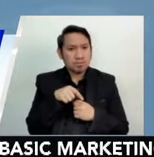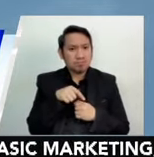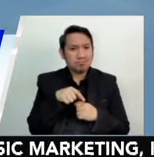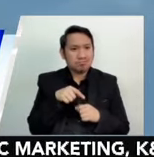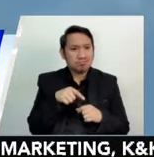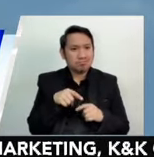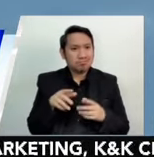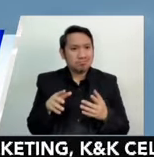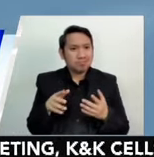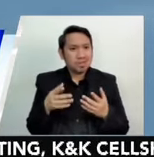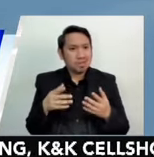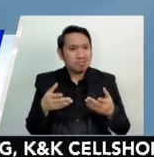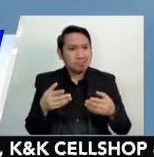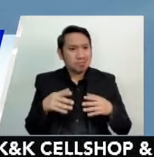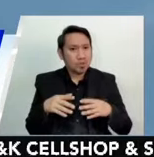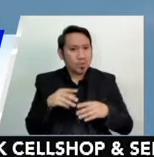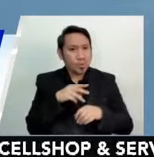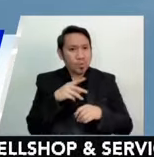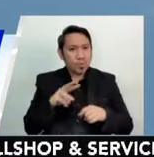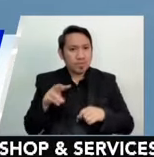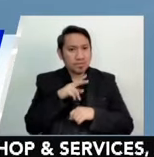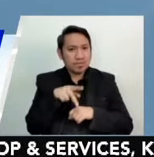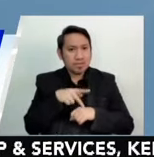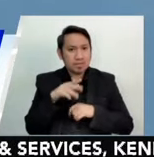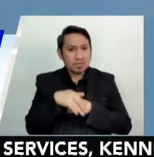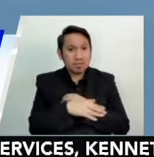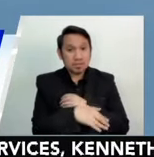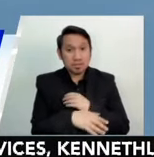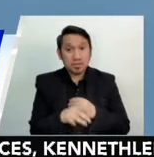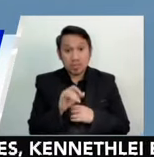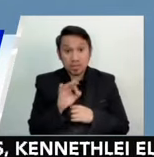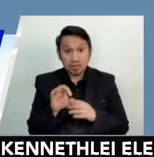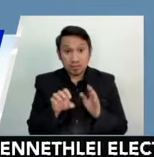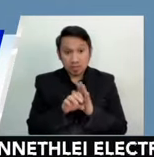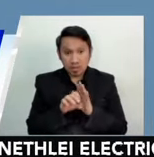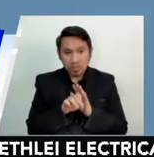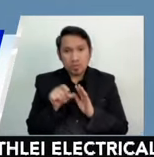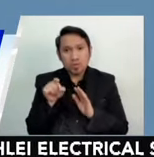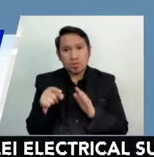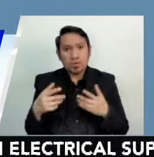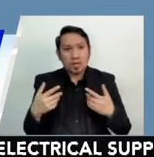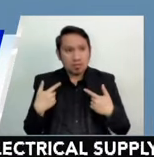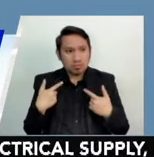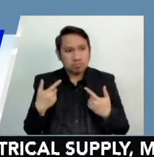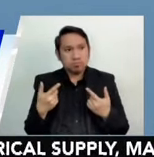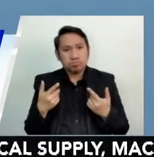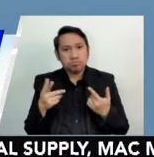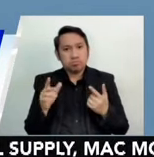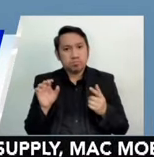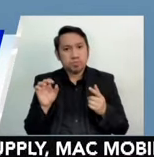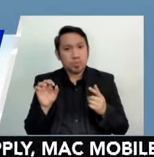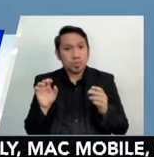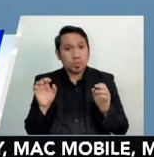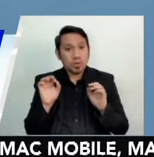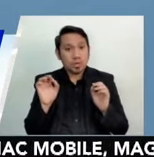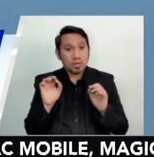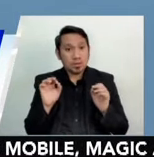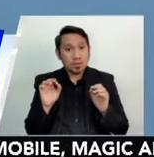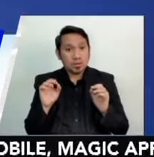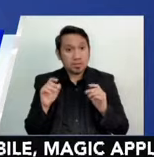Sea. Kaya kung sakali mang magsagawa ang mga bansang ito ng joint patrol, wala raw dahilan ng China para umalma.